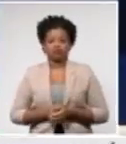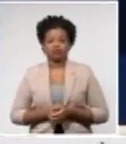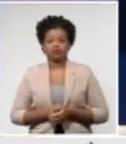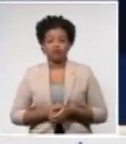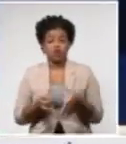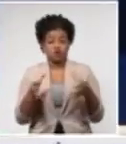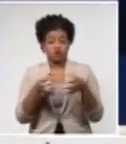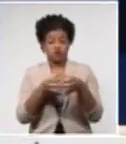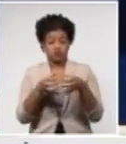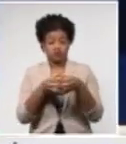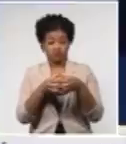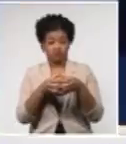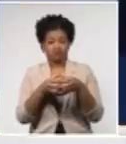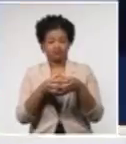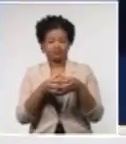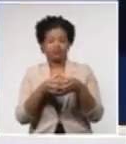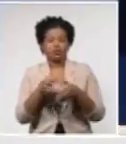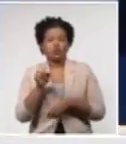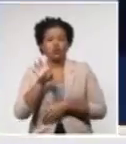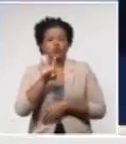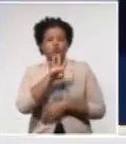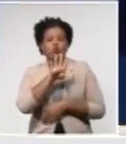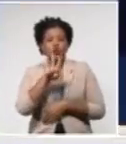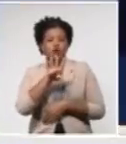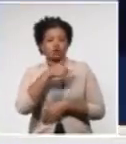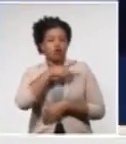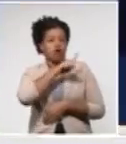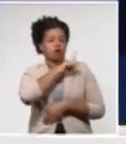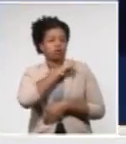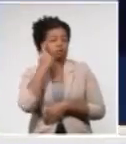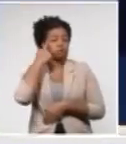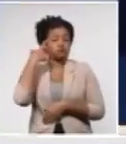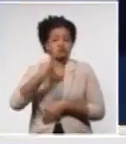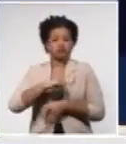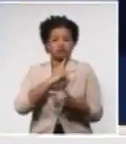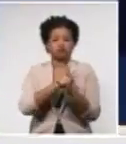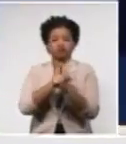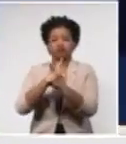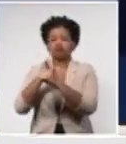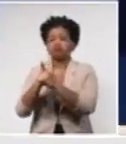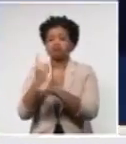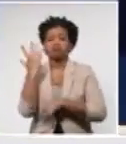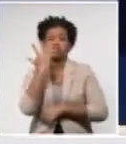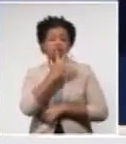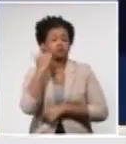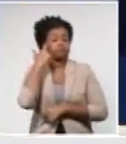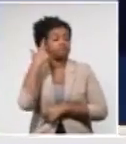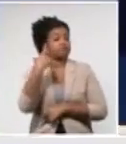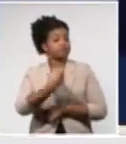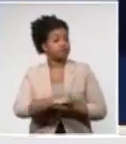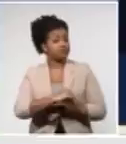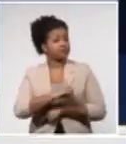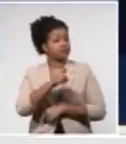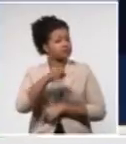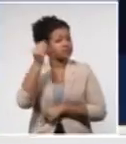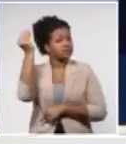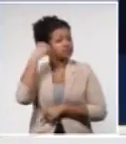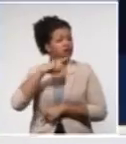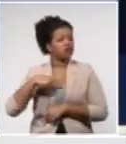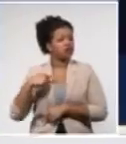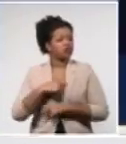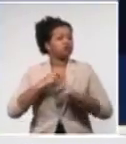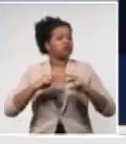Yesterday, in 4 of the cases, the source of infection was not determined. We